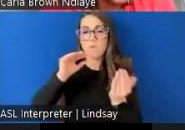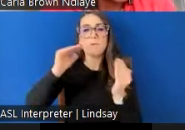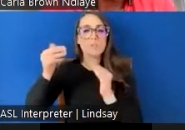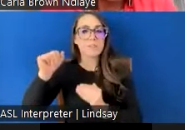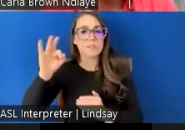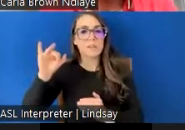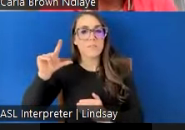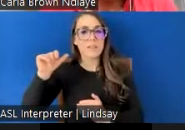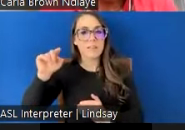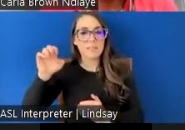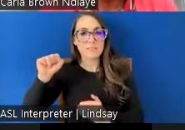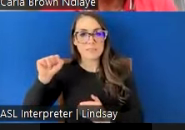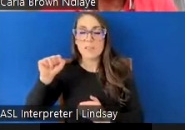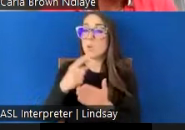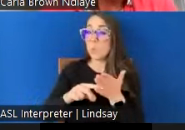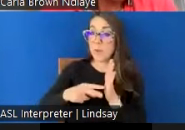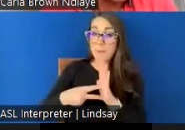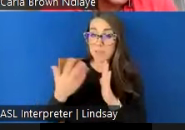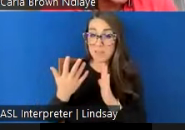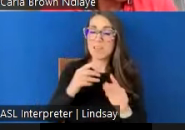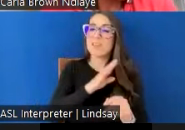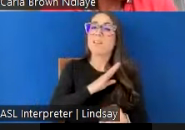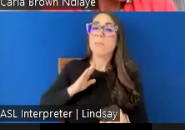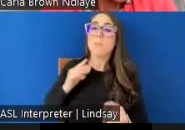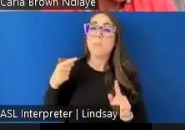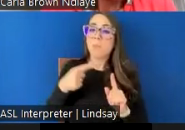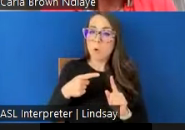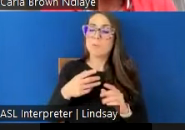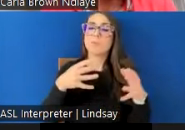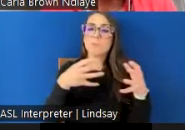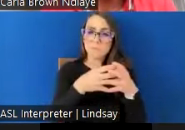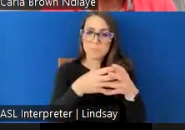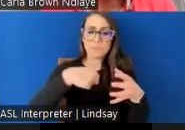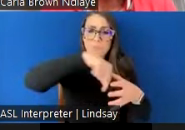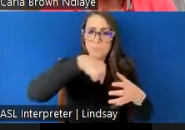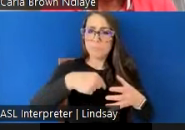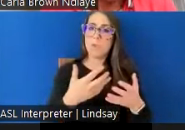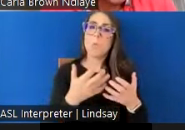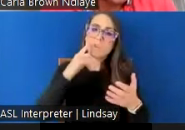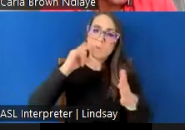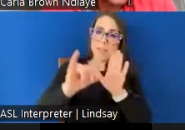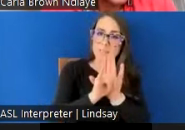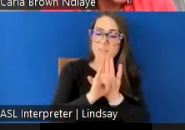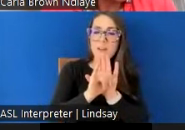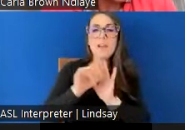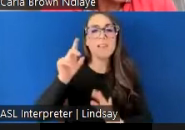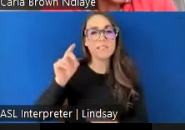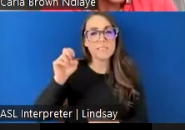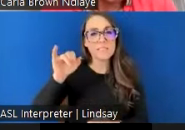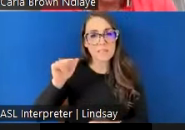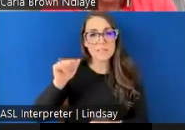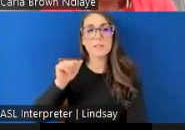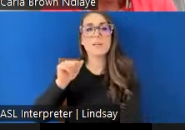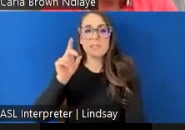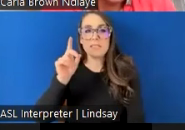mean by that is that the board is really looking to identify the DEI priorities, the diversity